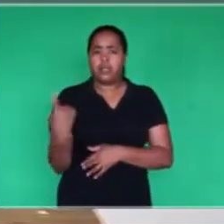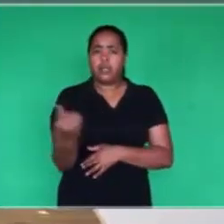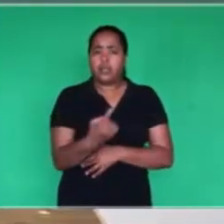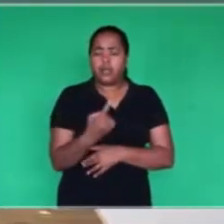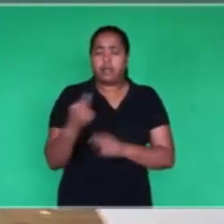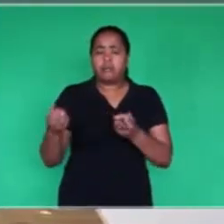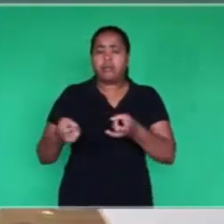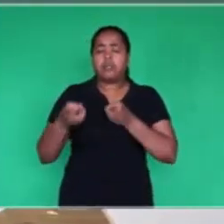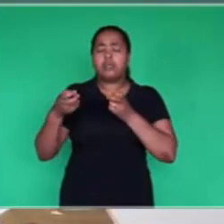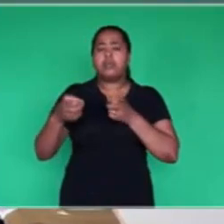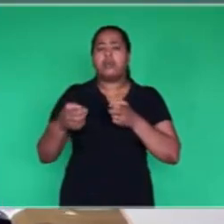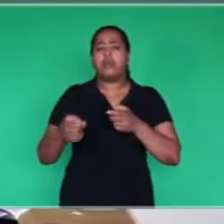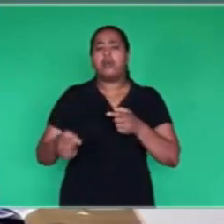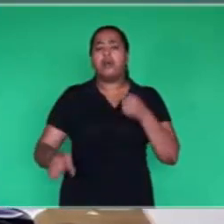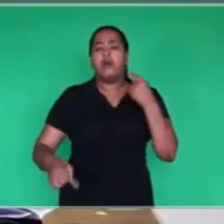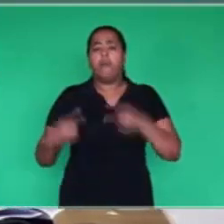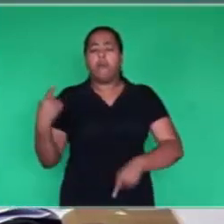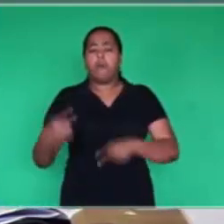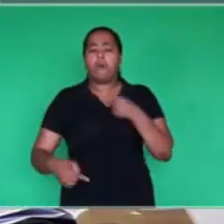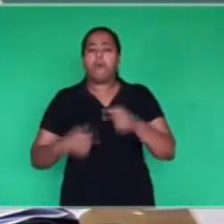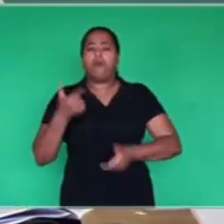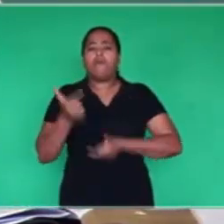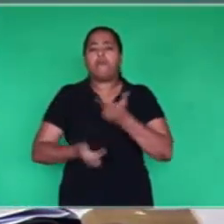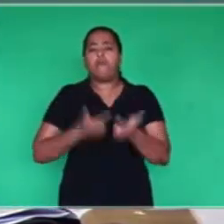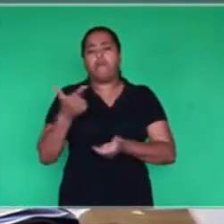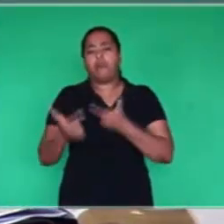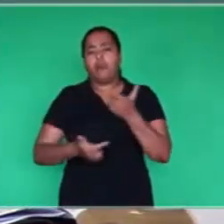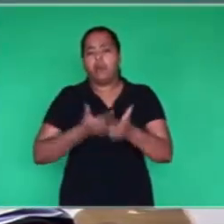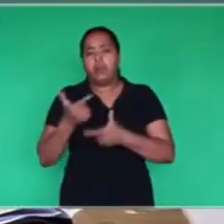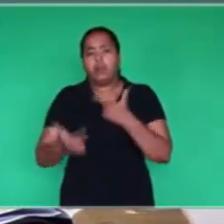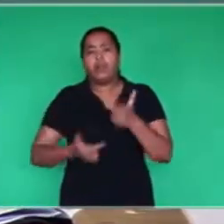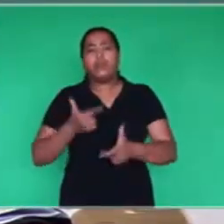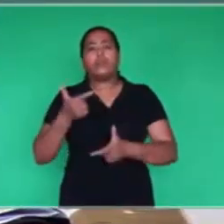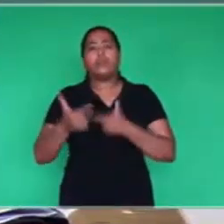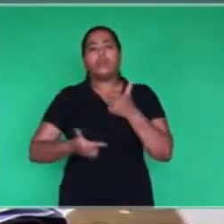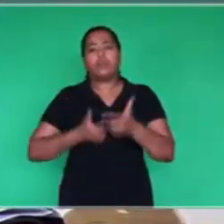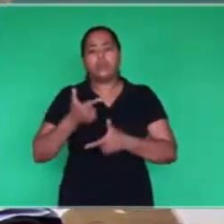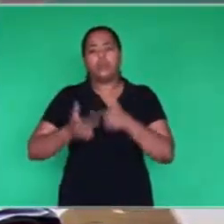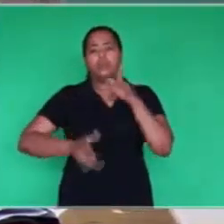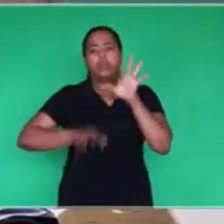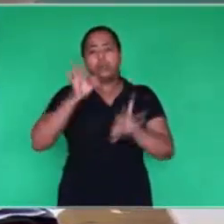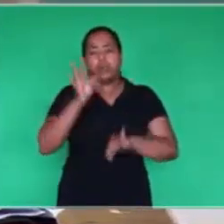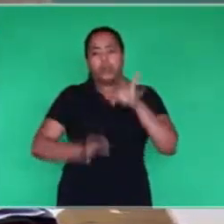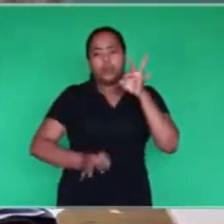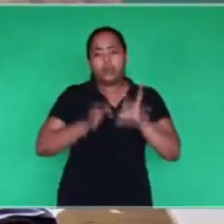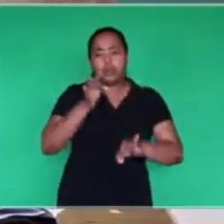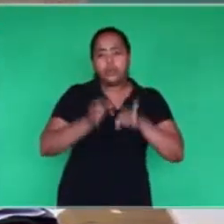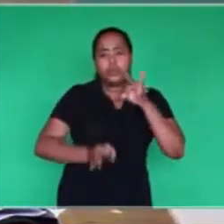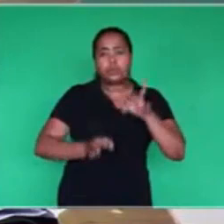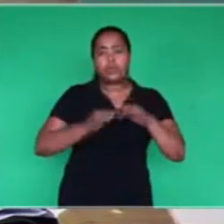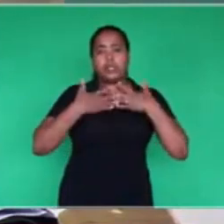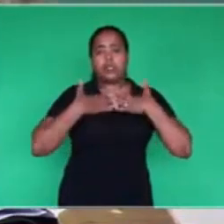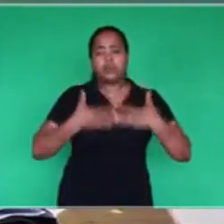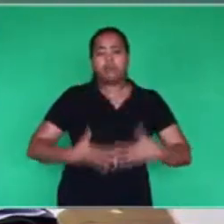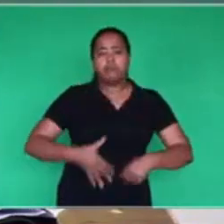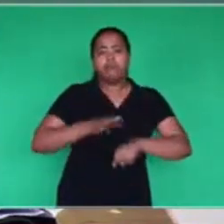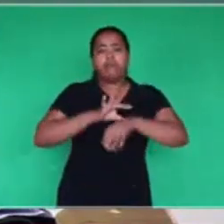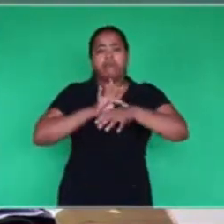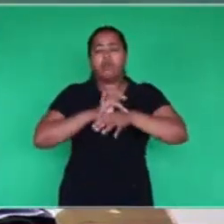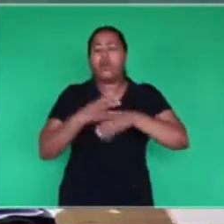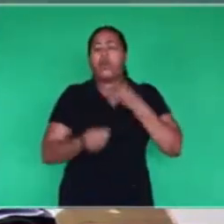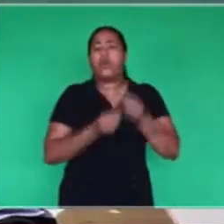flesh. Let's see how it will come about. Let's see in the book, First